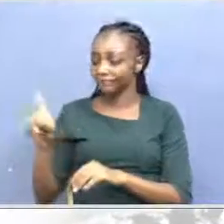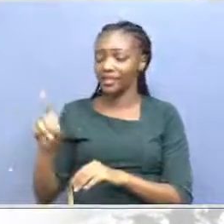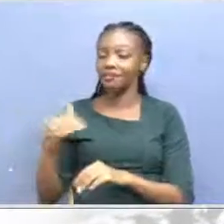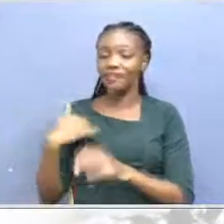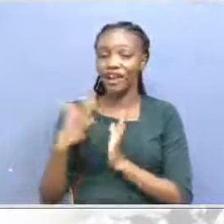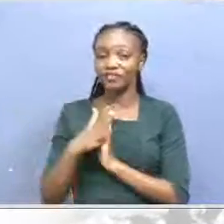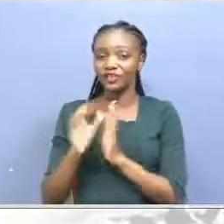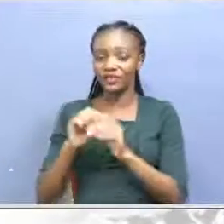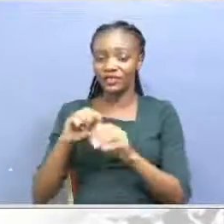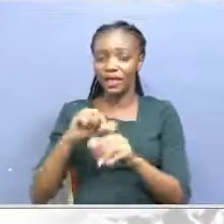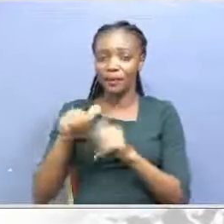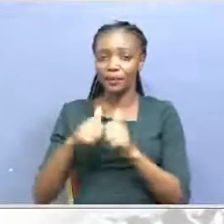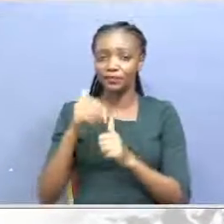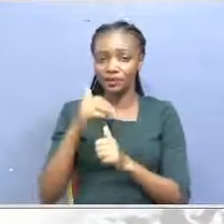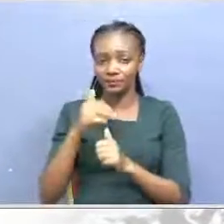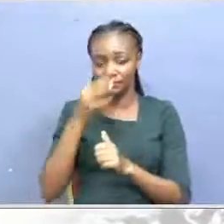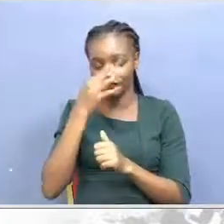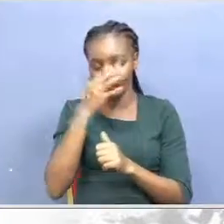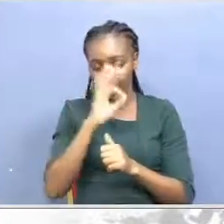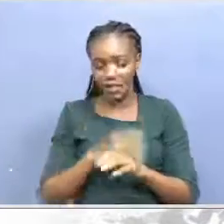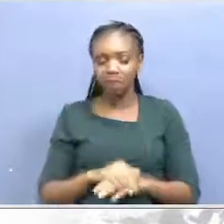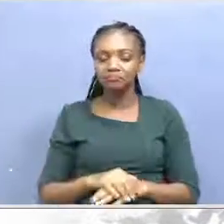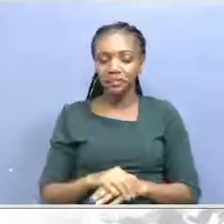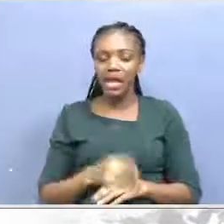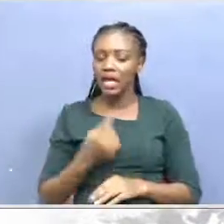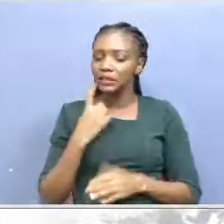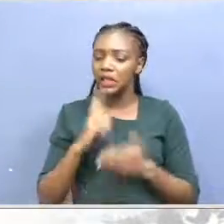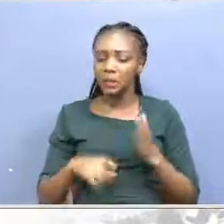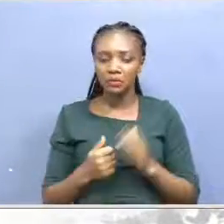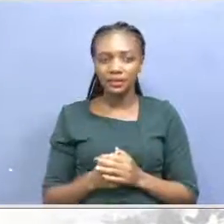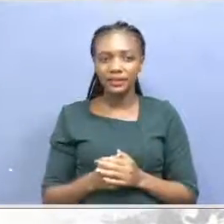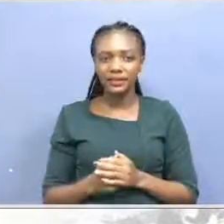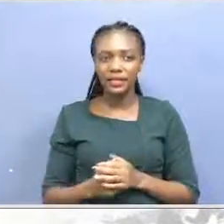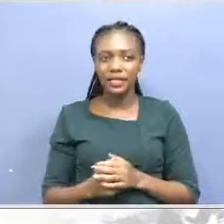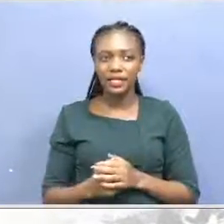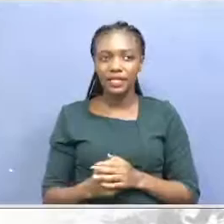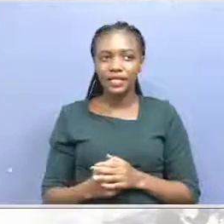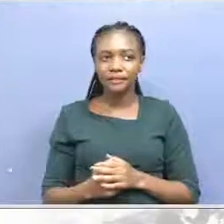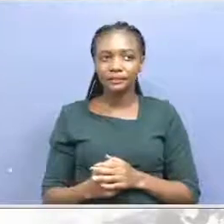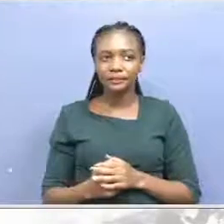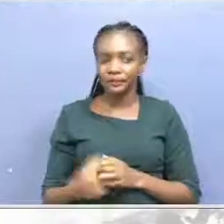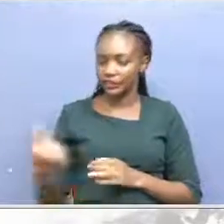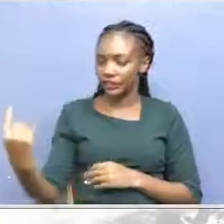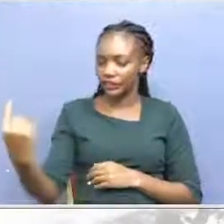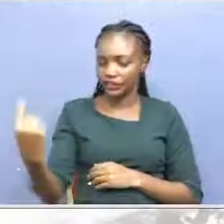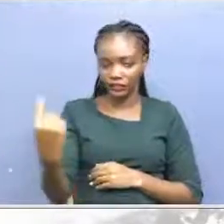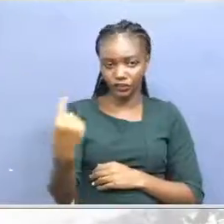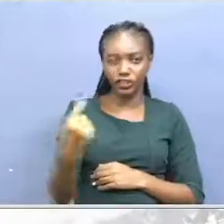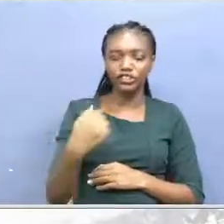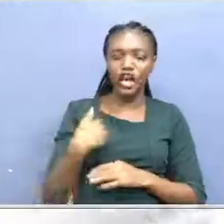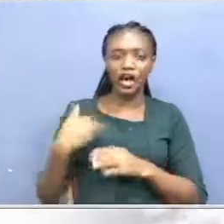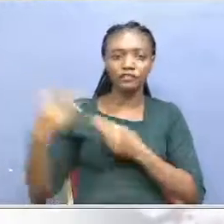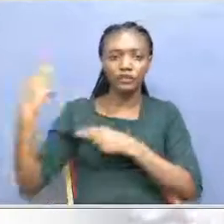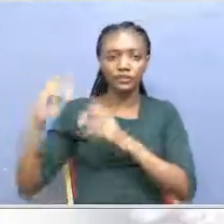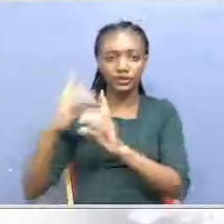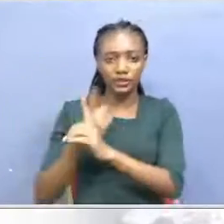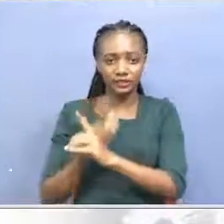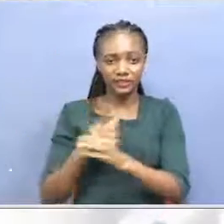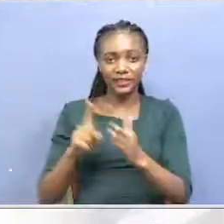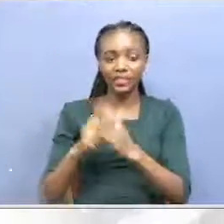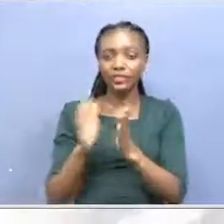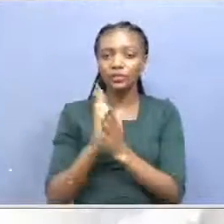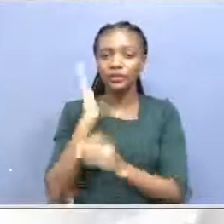period. He narrates how each of the three presidential legacies from the founding father, the late Jomo